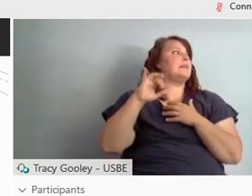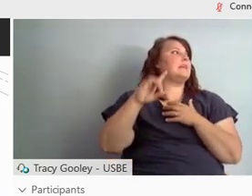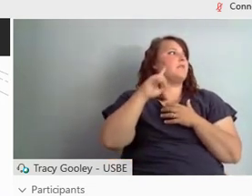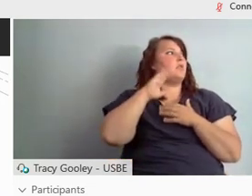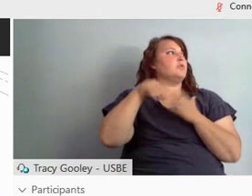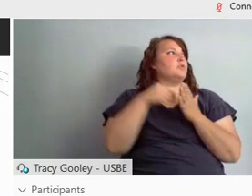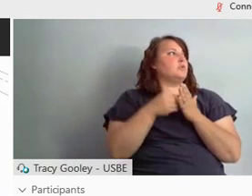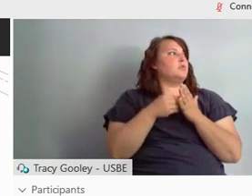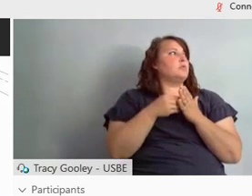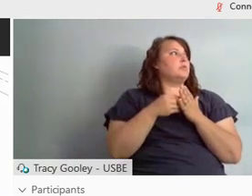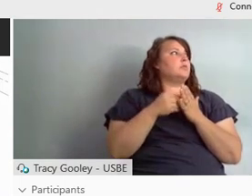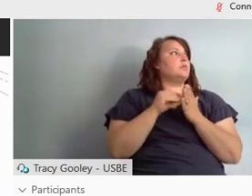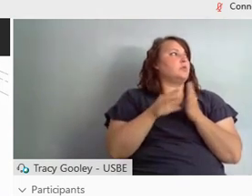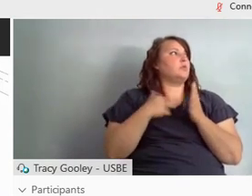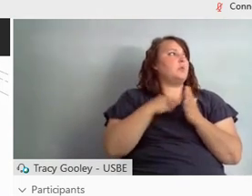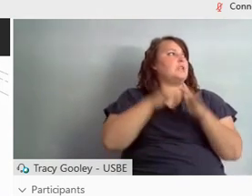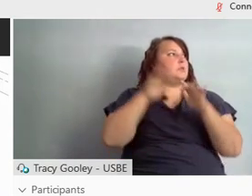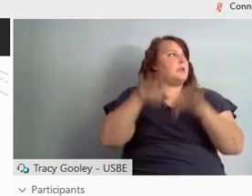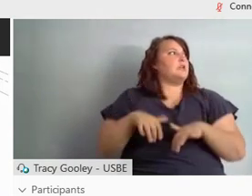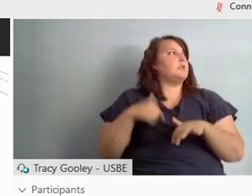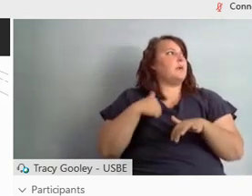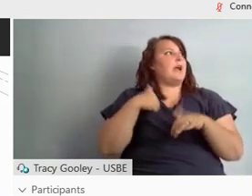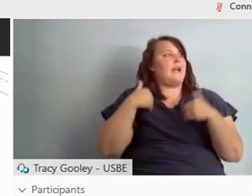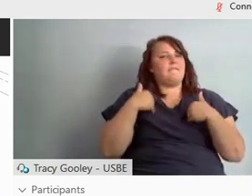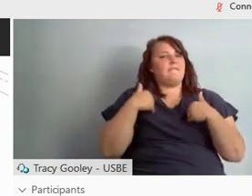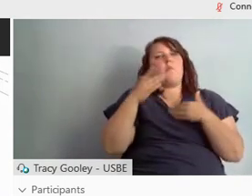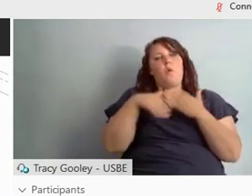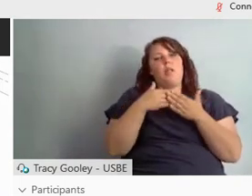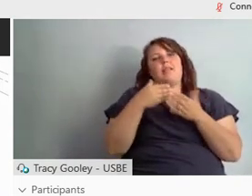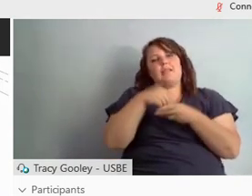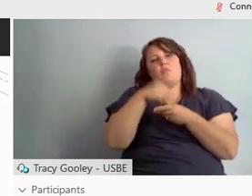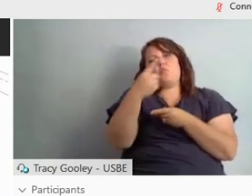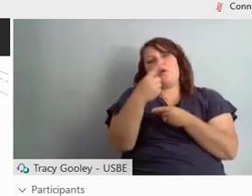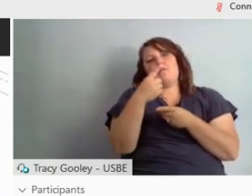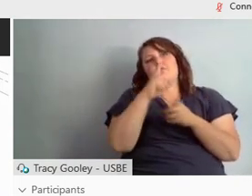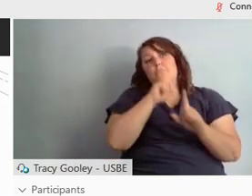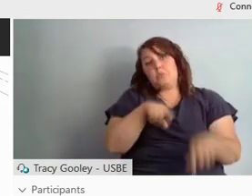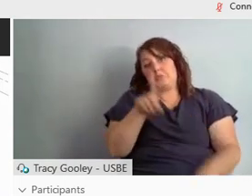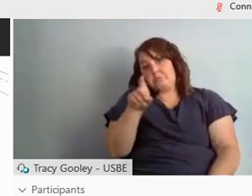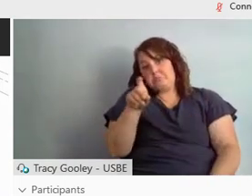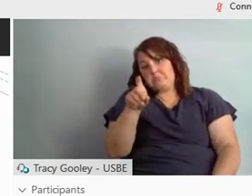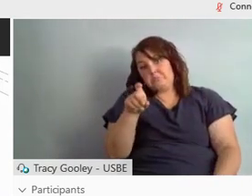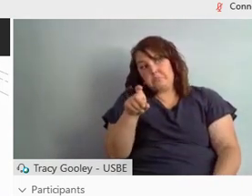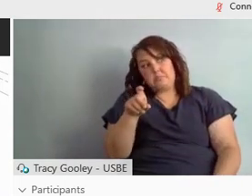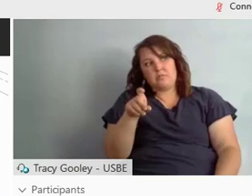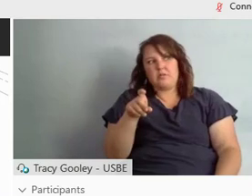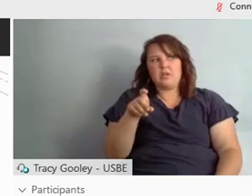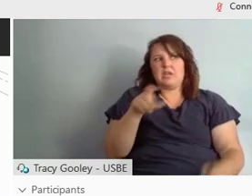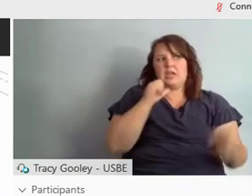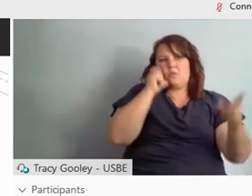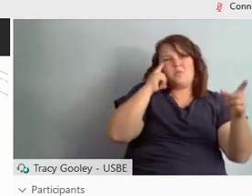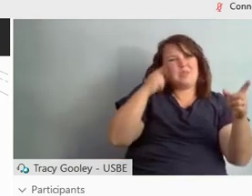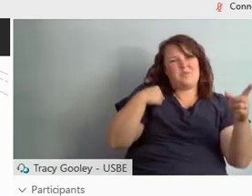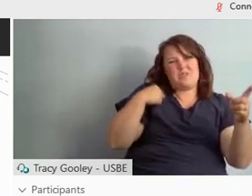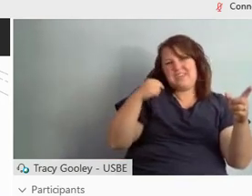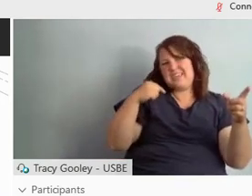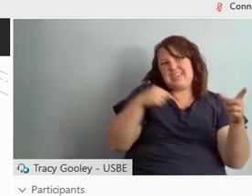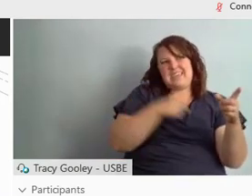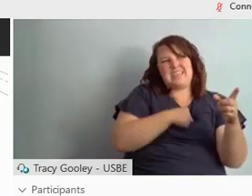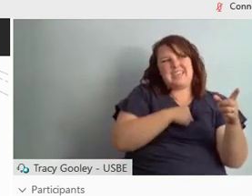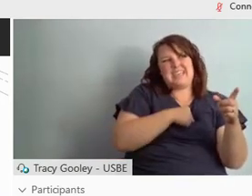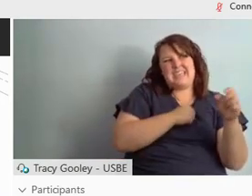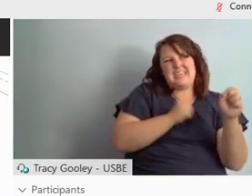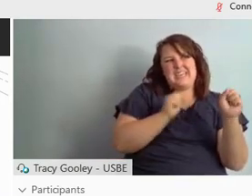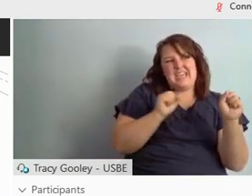a list of the SSIDs for the students that we need to enter so that I have them all along the report? I don't believe we have a way to